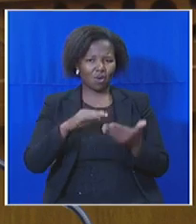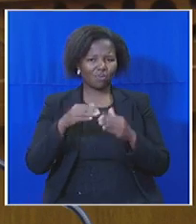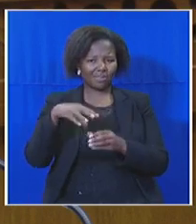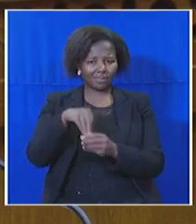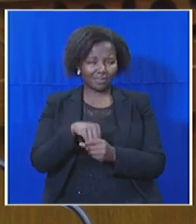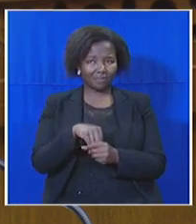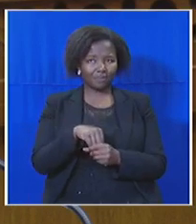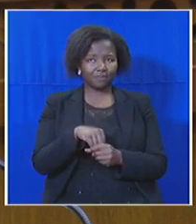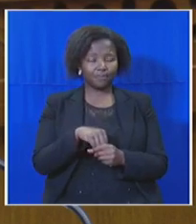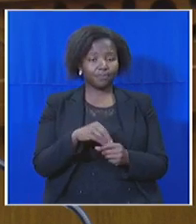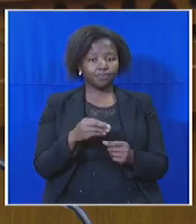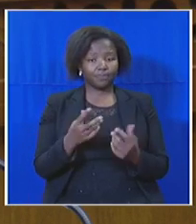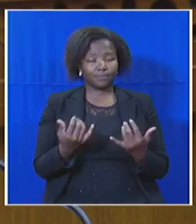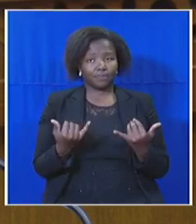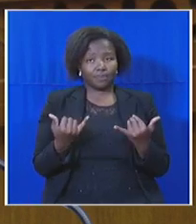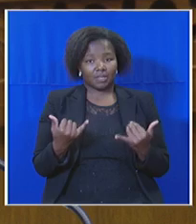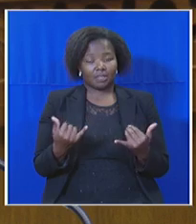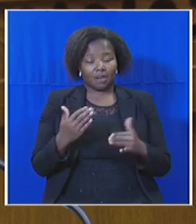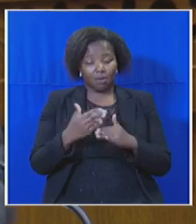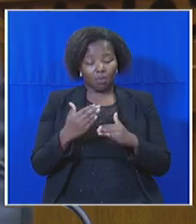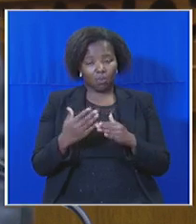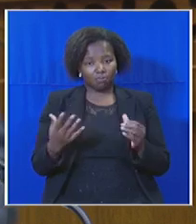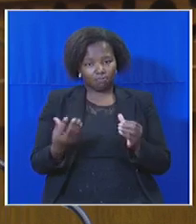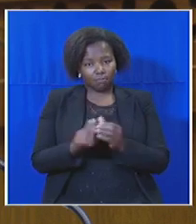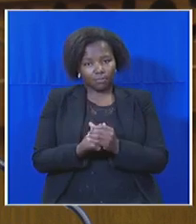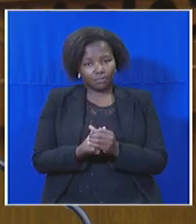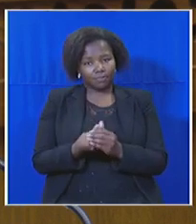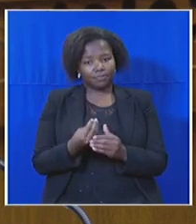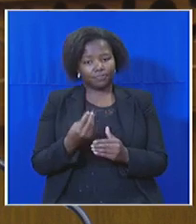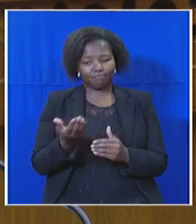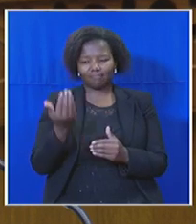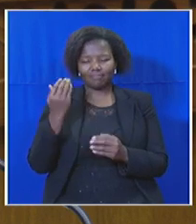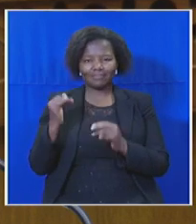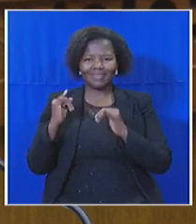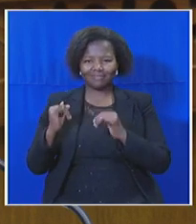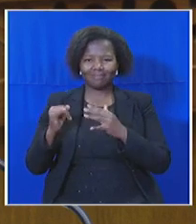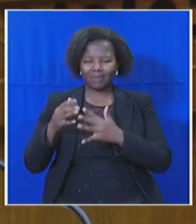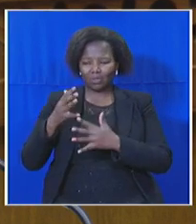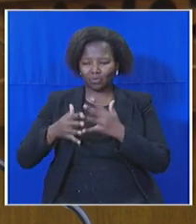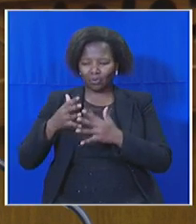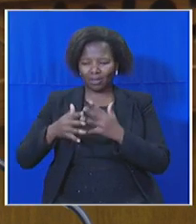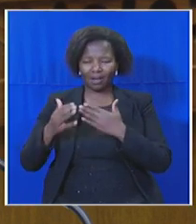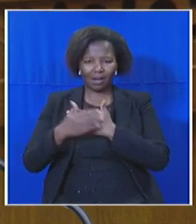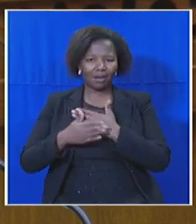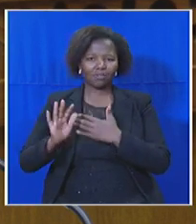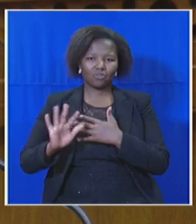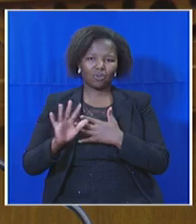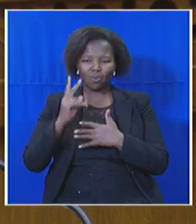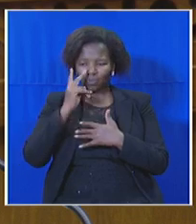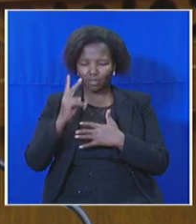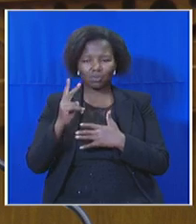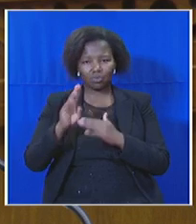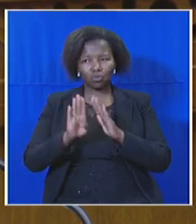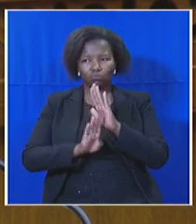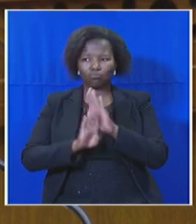Our collective effort to transform ourselves from a pariah state to a progressive and democratic country is an